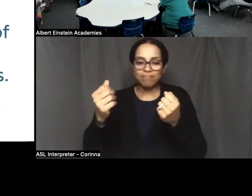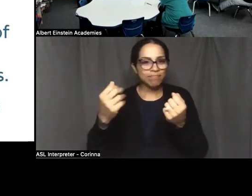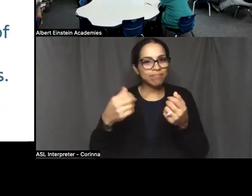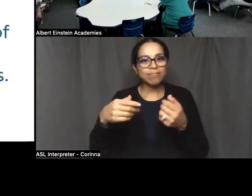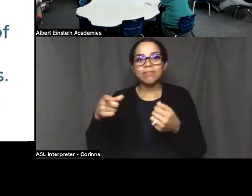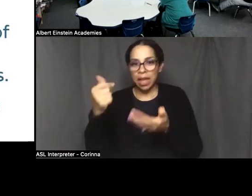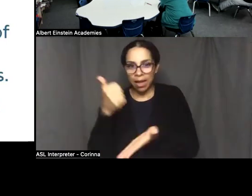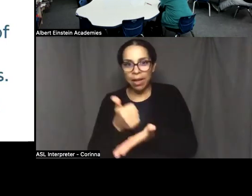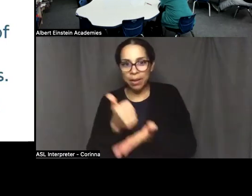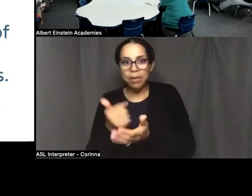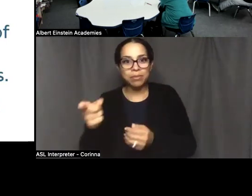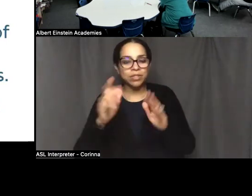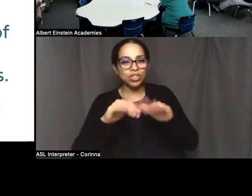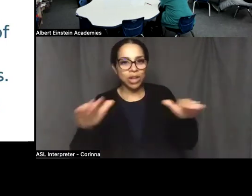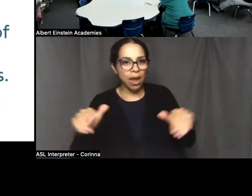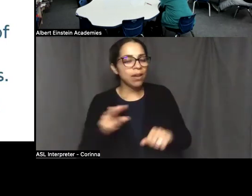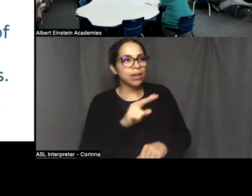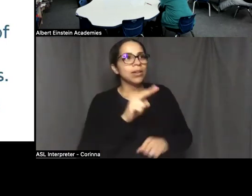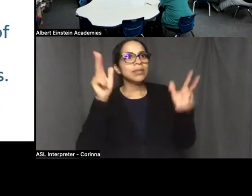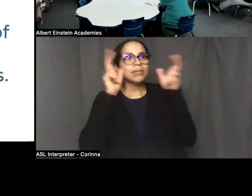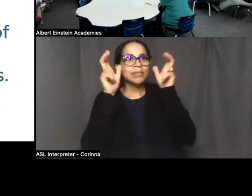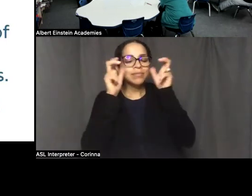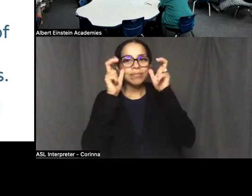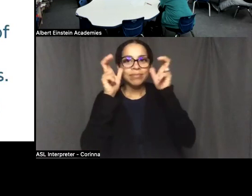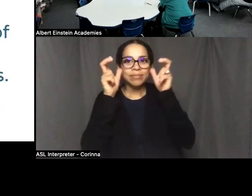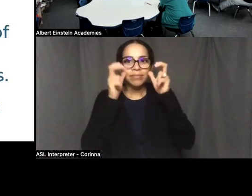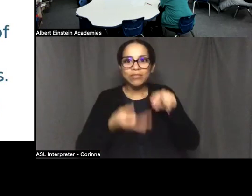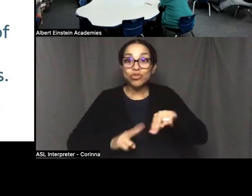it doesn't matter what language you're doing this in, they're building their